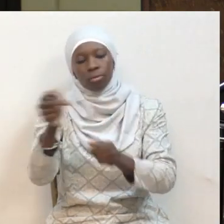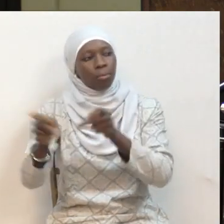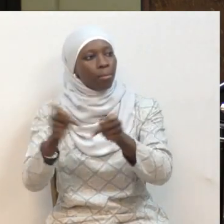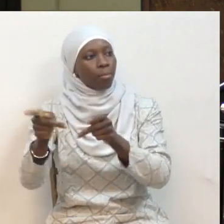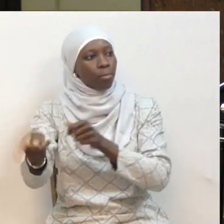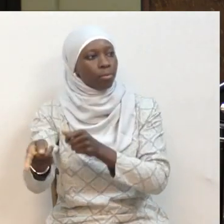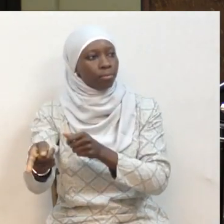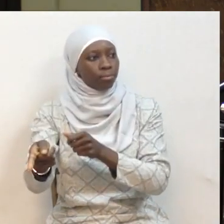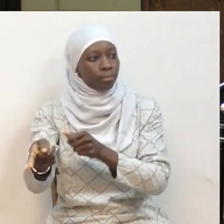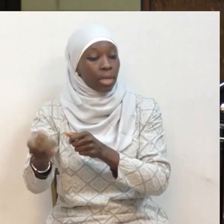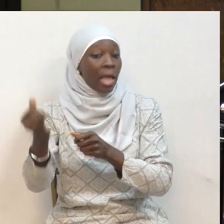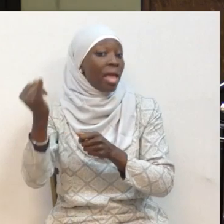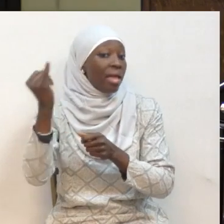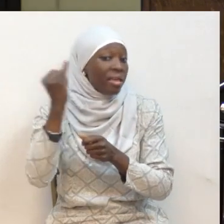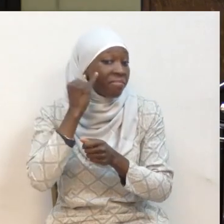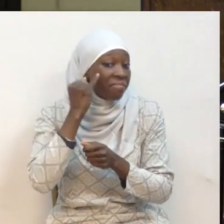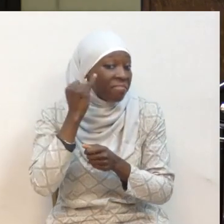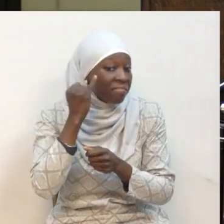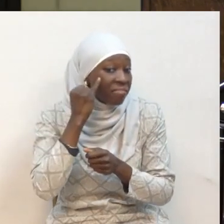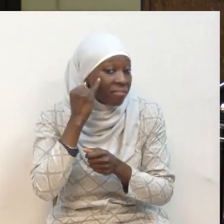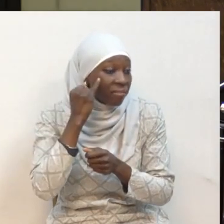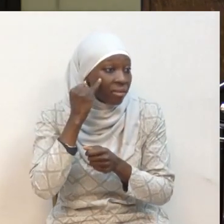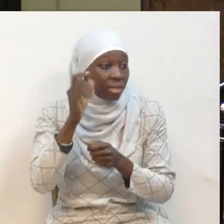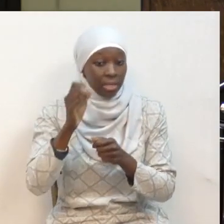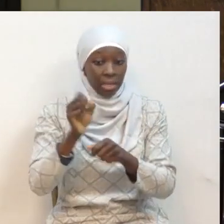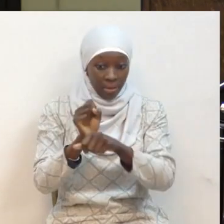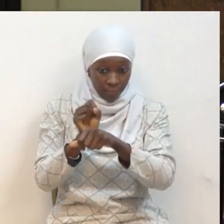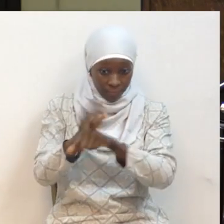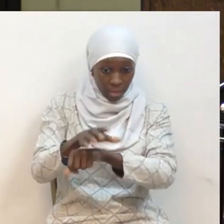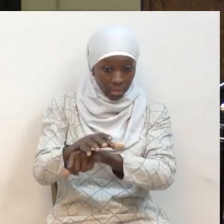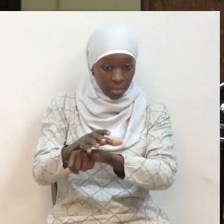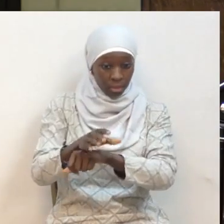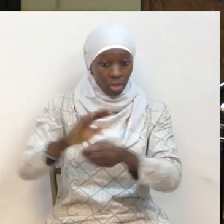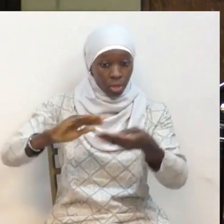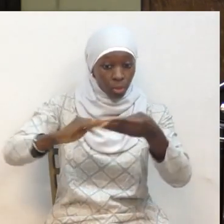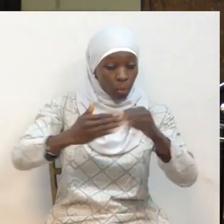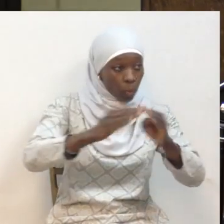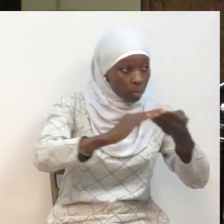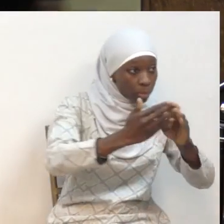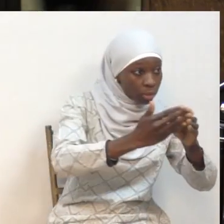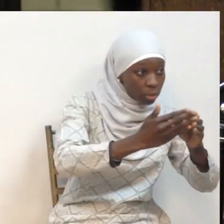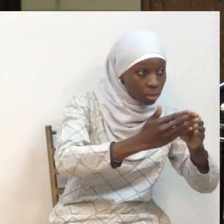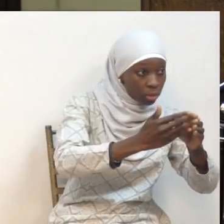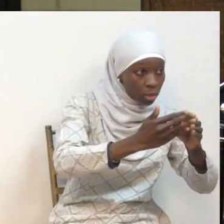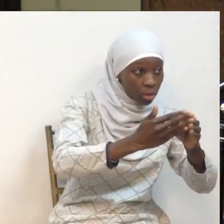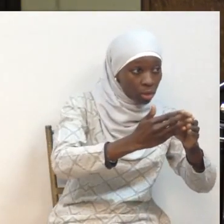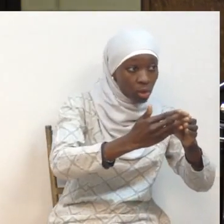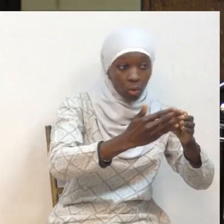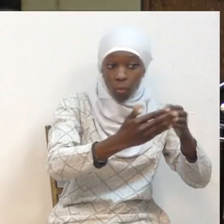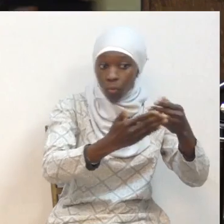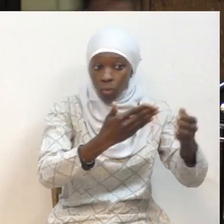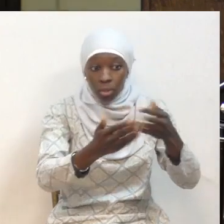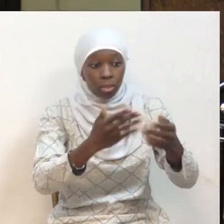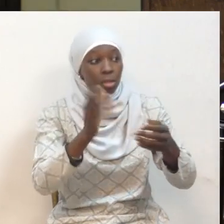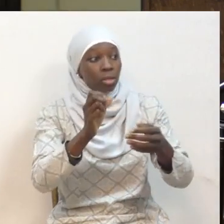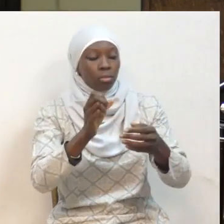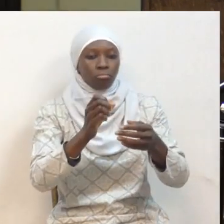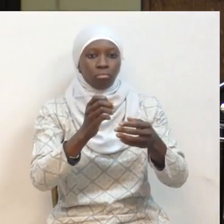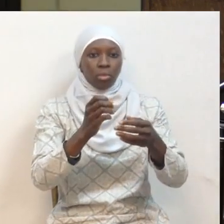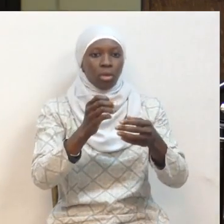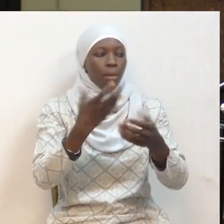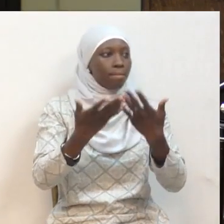if it affects the community, whether in limb,